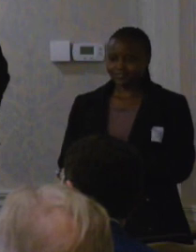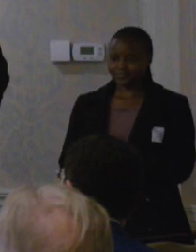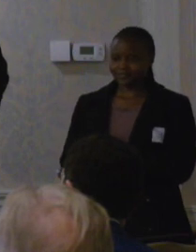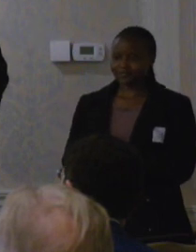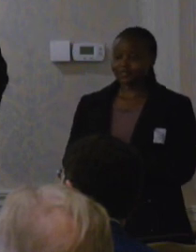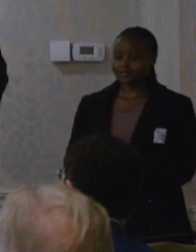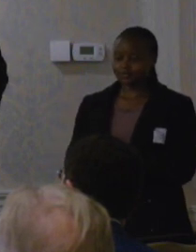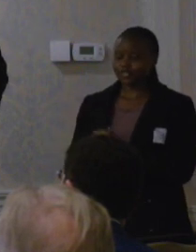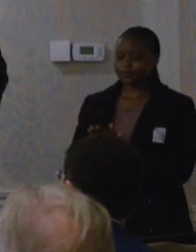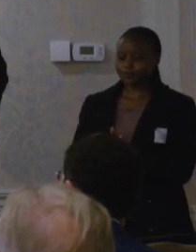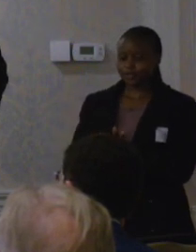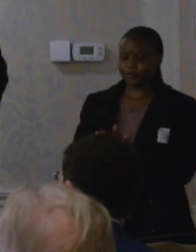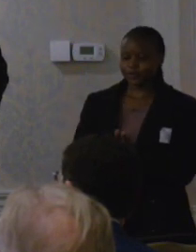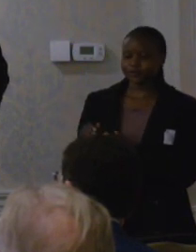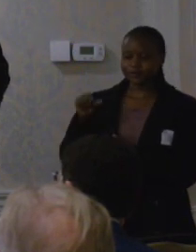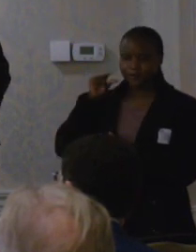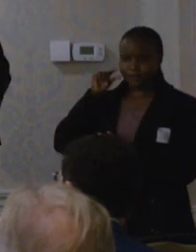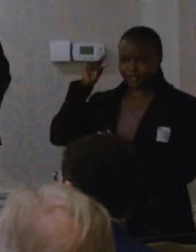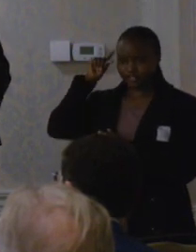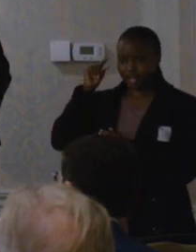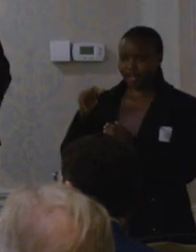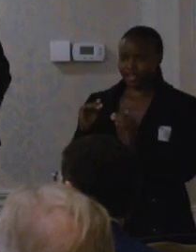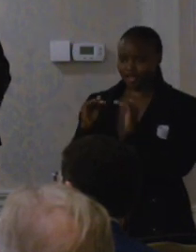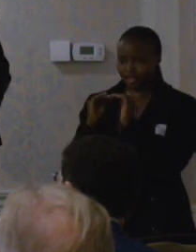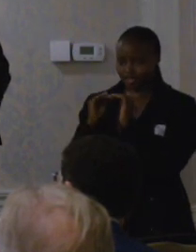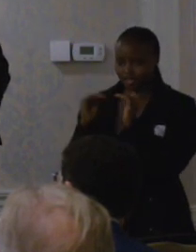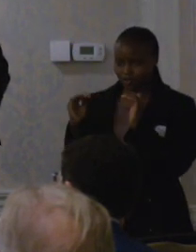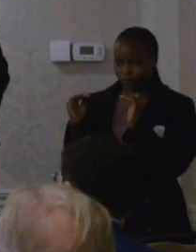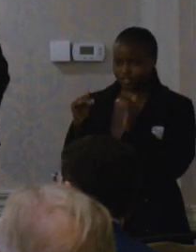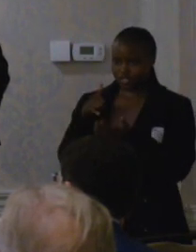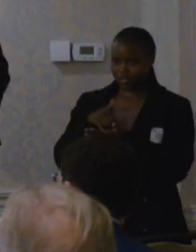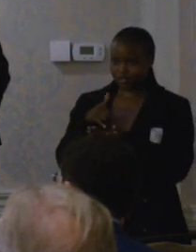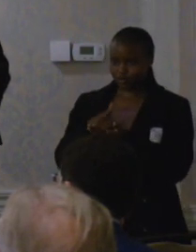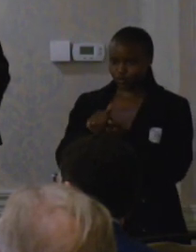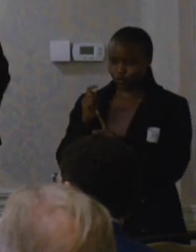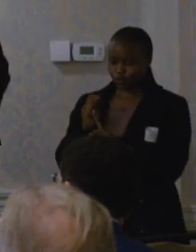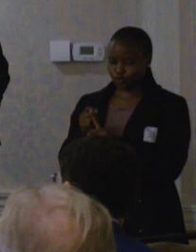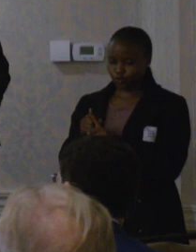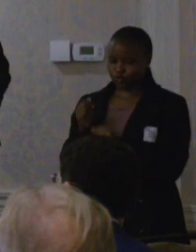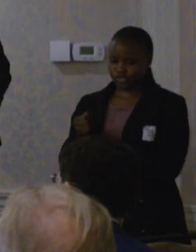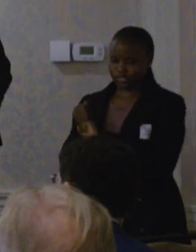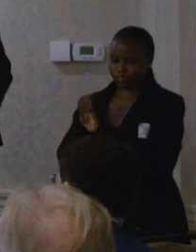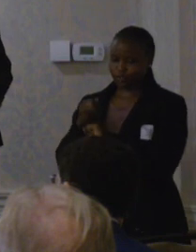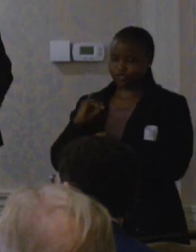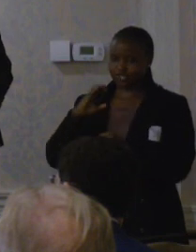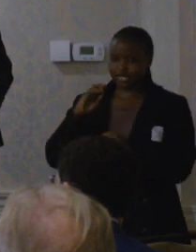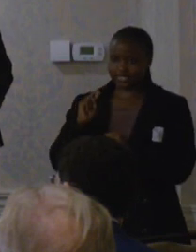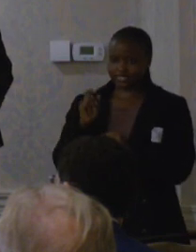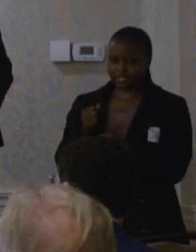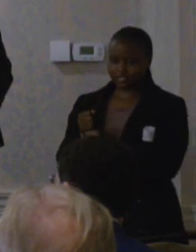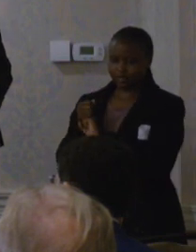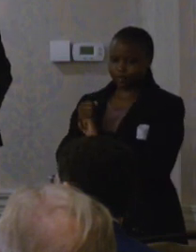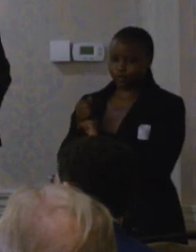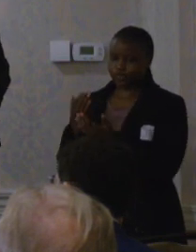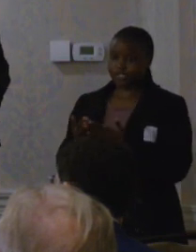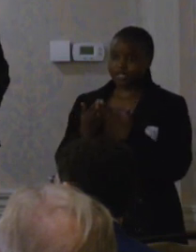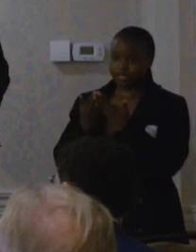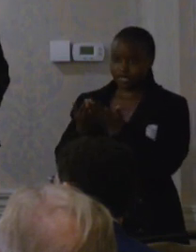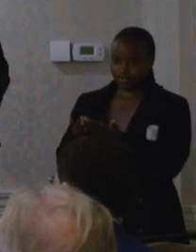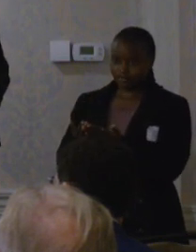Again, especially when you're thinking about tools that can support, and especially ICTs that can support the delivery